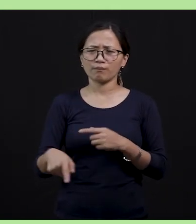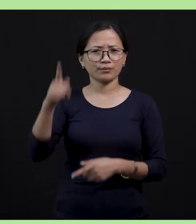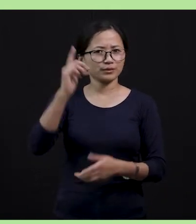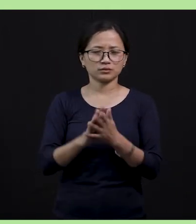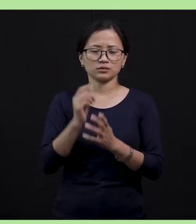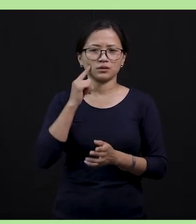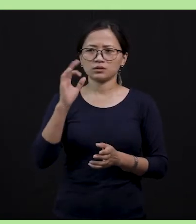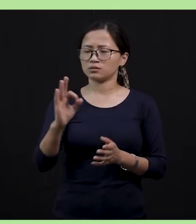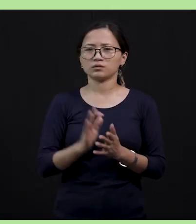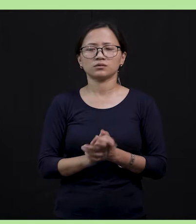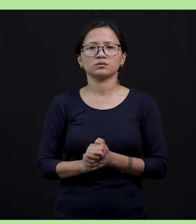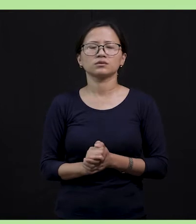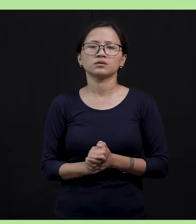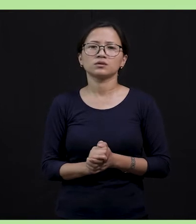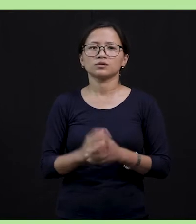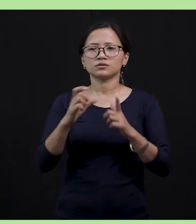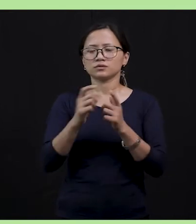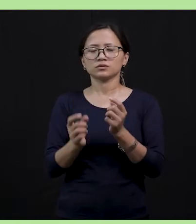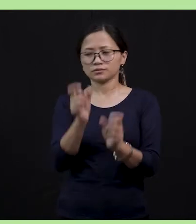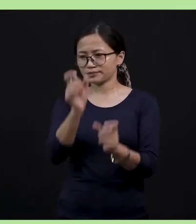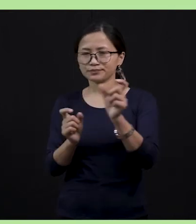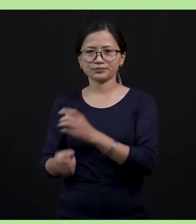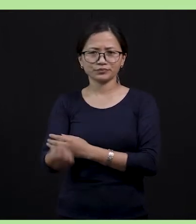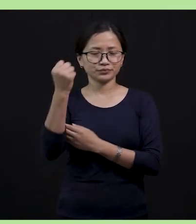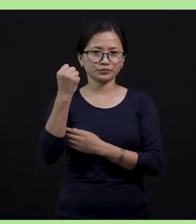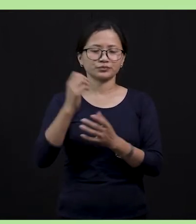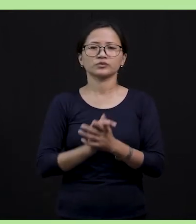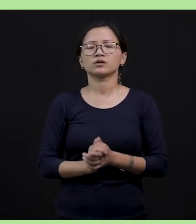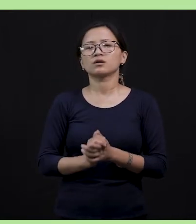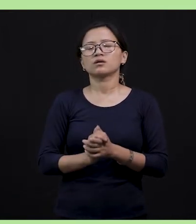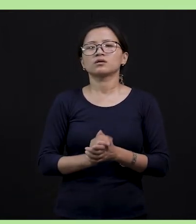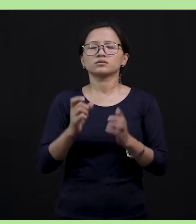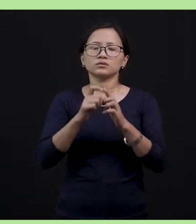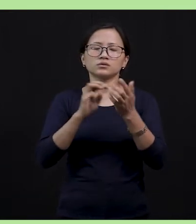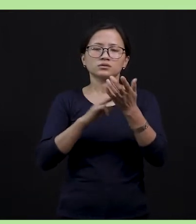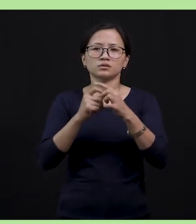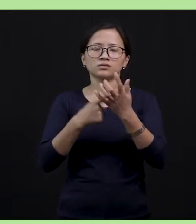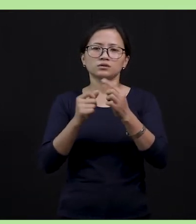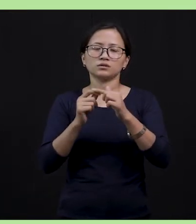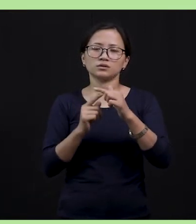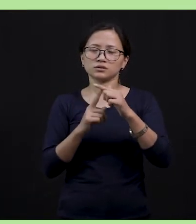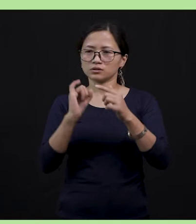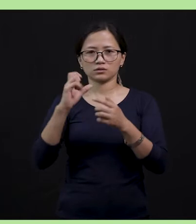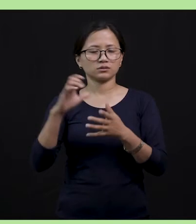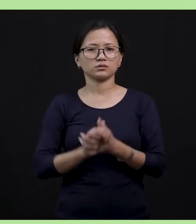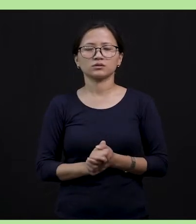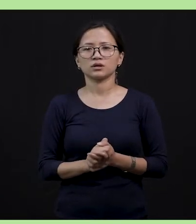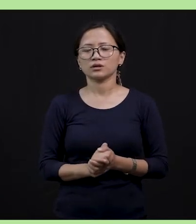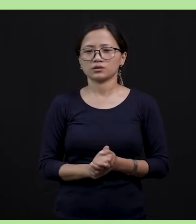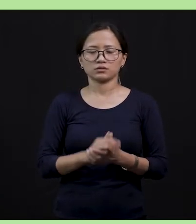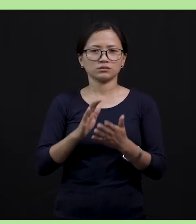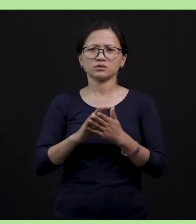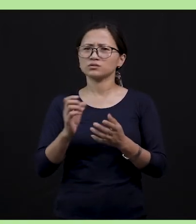important aspect of a democracy. So in a democratic country, elections are conducted by independent